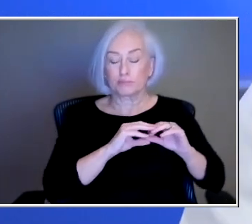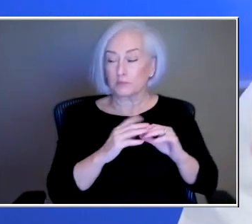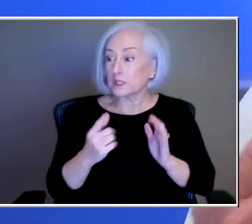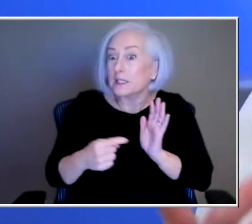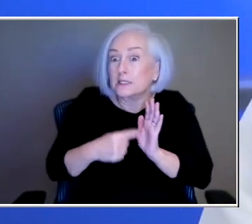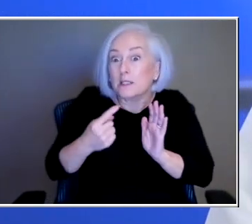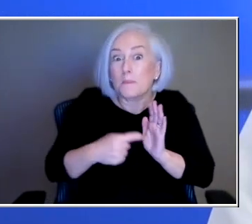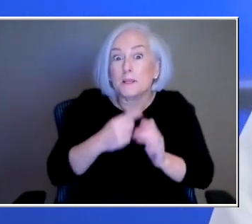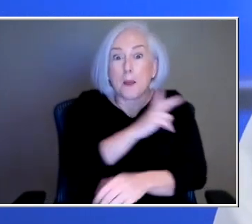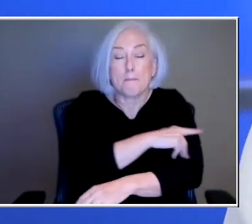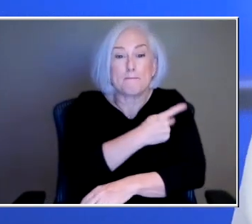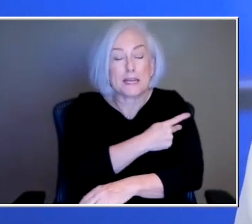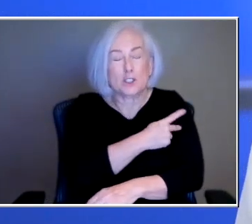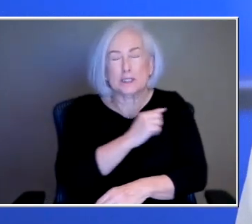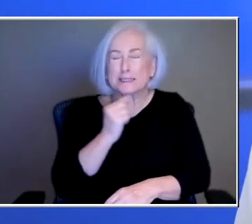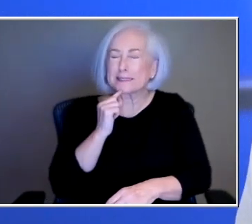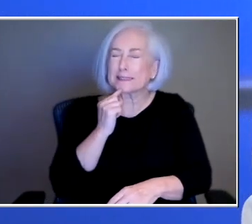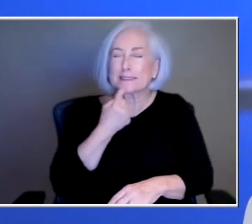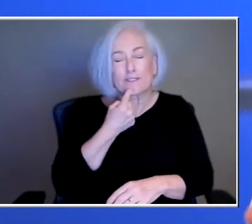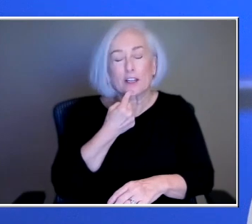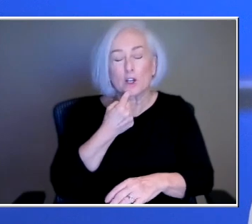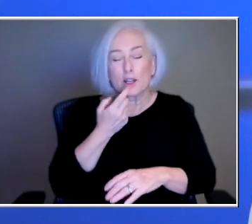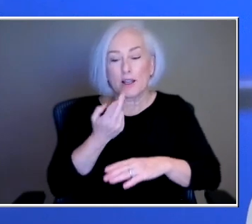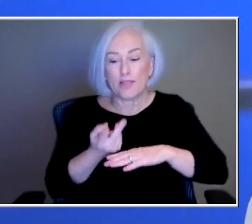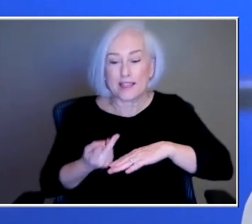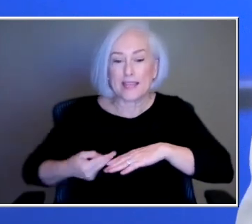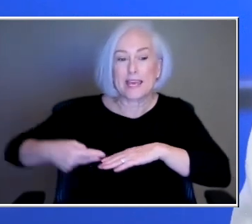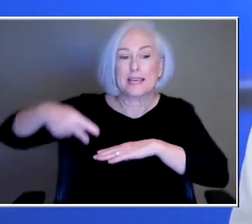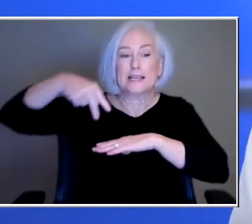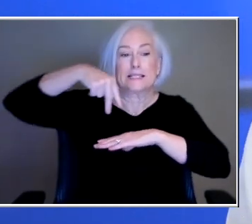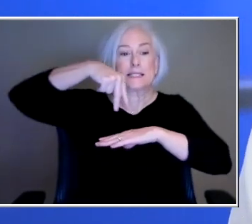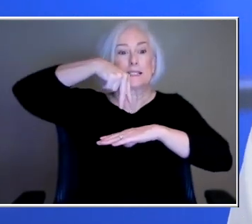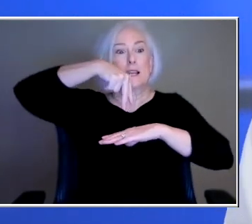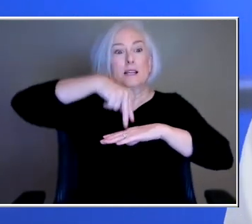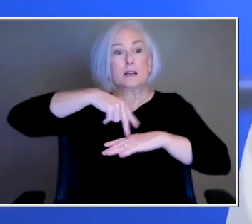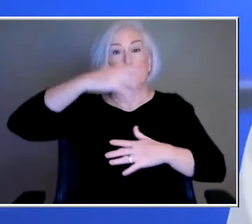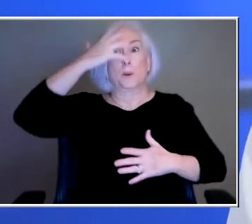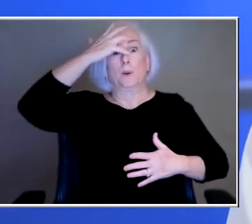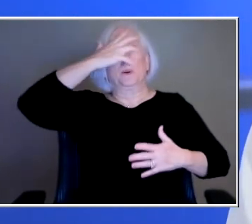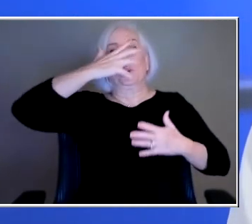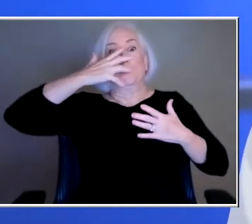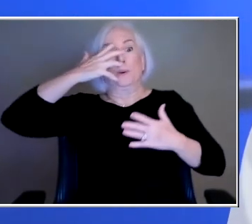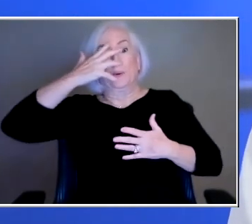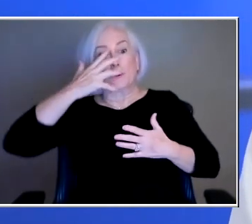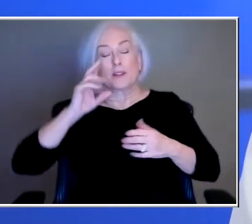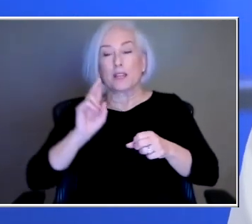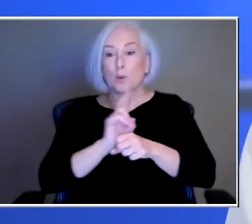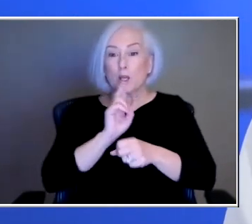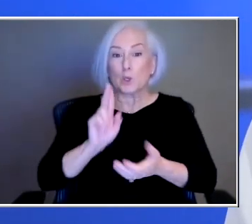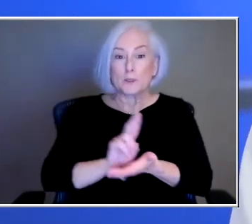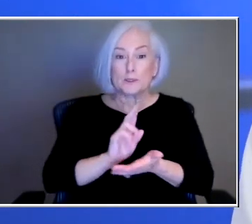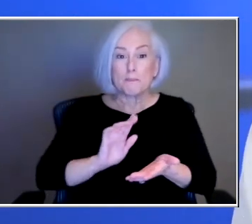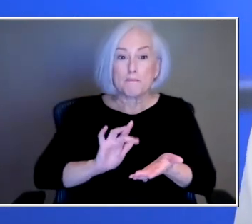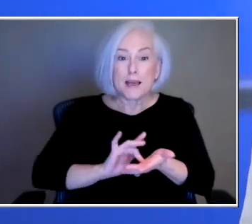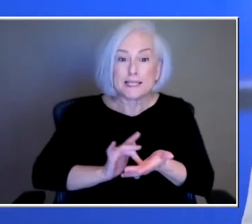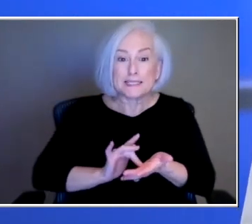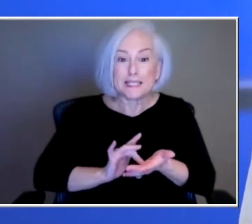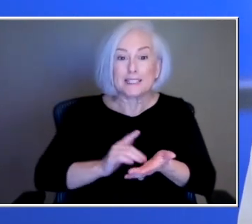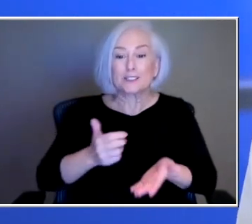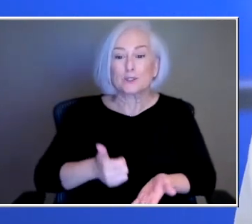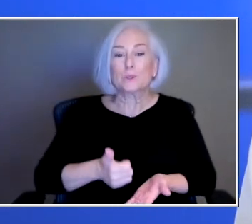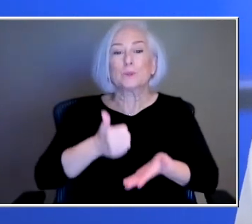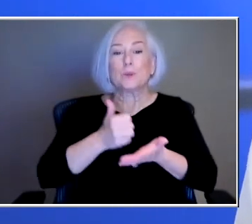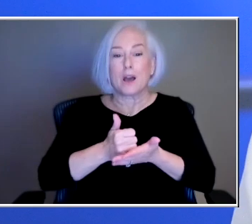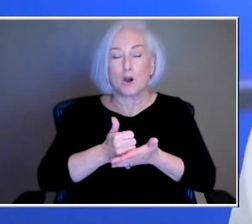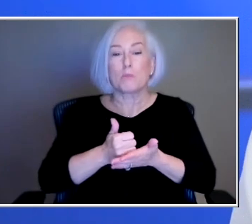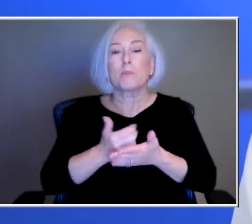they stand up and really lightheaded that we actually use medications to raise their blood pressure. Oh, interesting. And so those are specific medications that can constrict